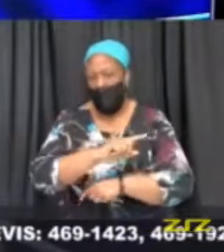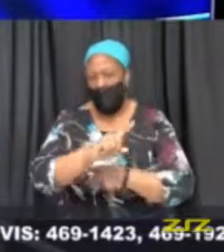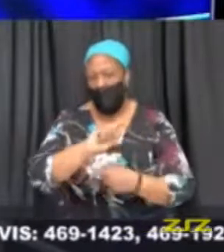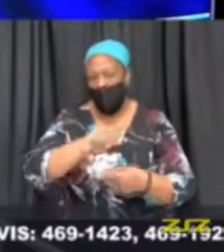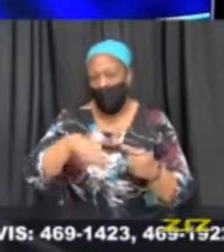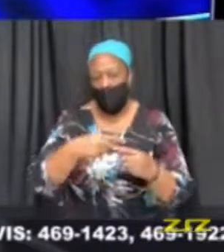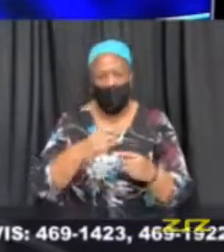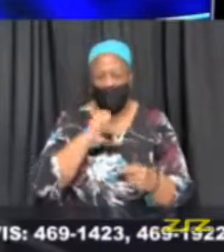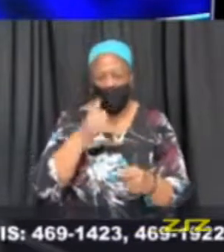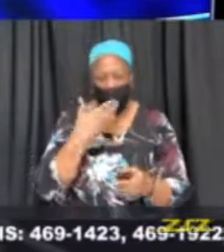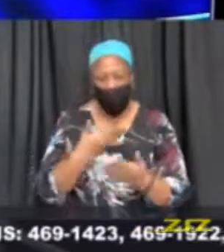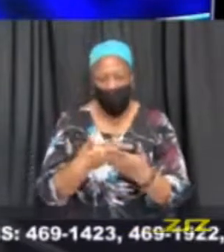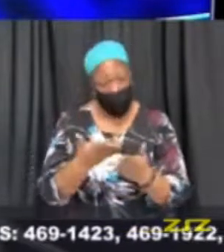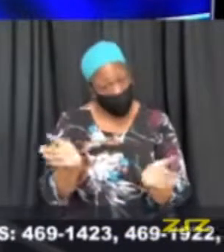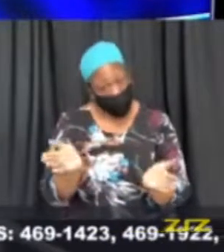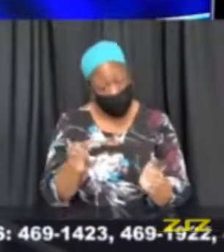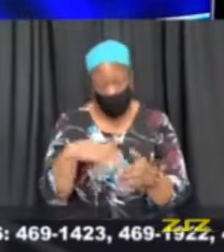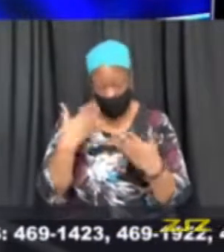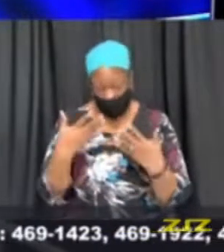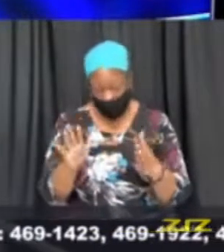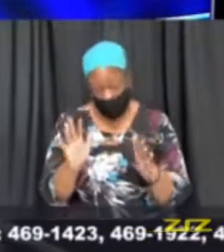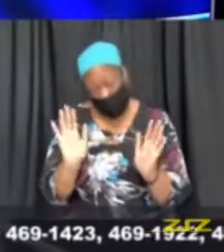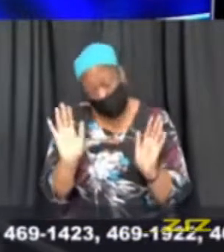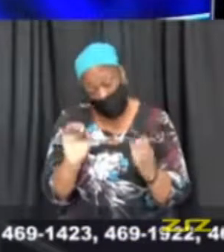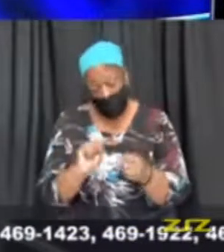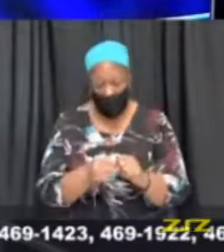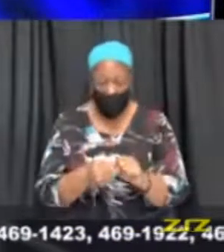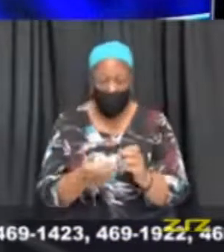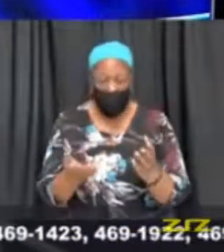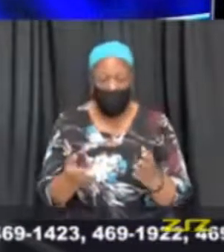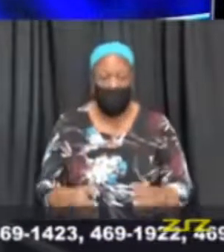Before I introduce Mr. Samuel, I just